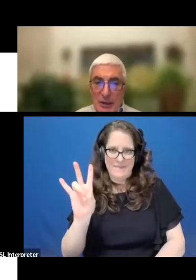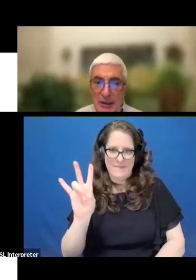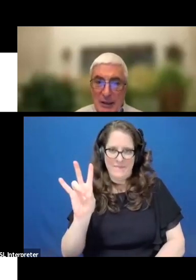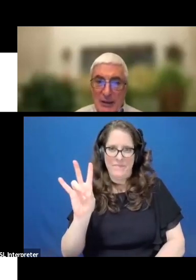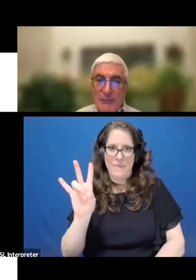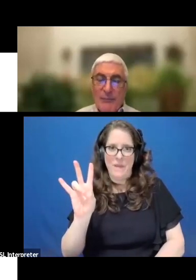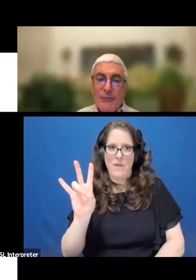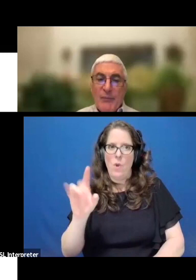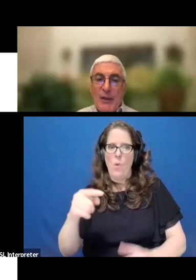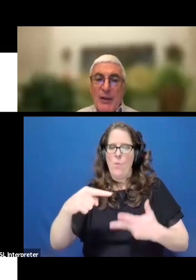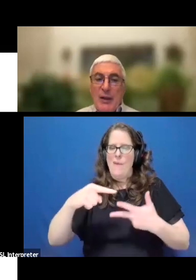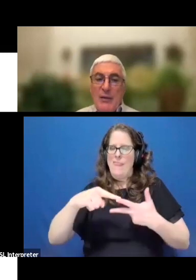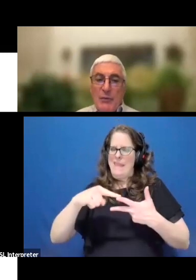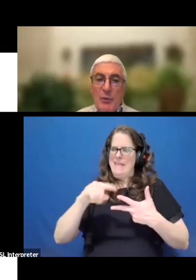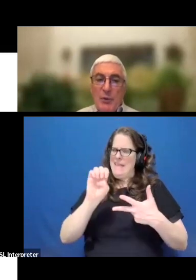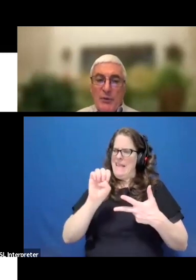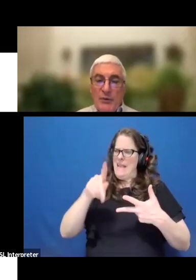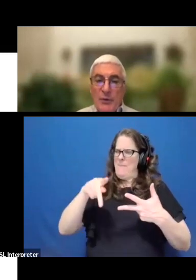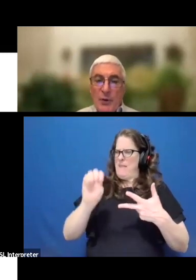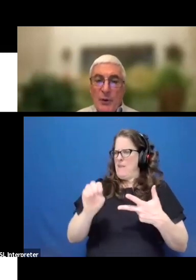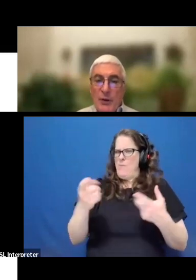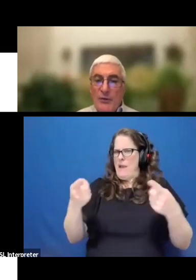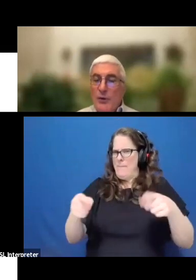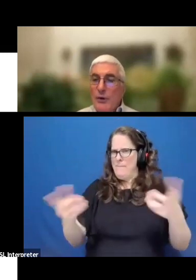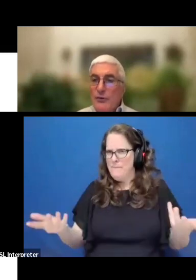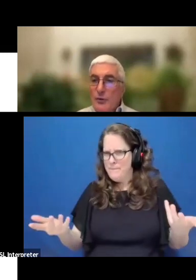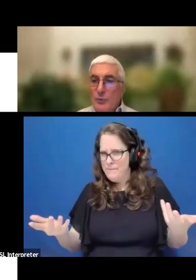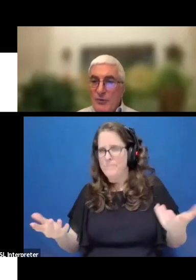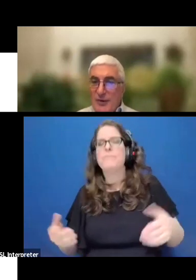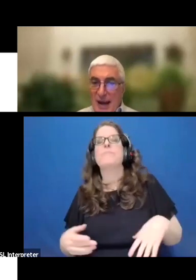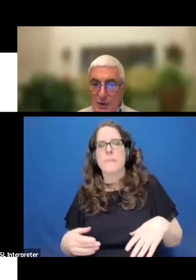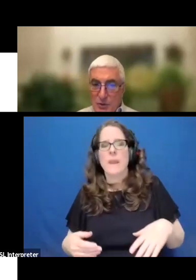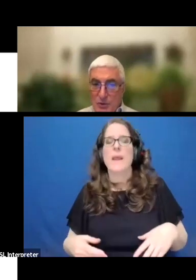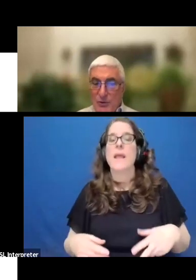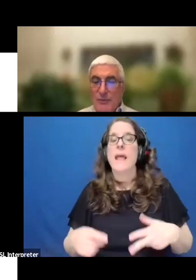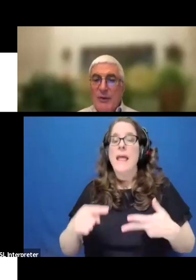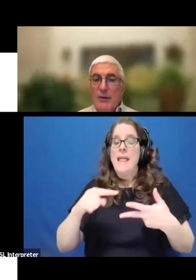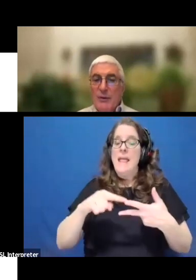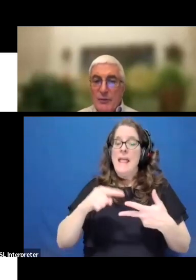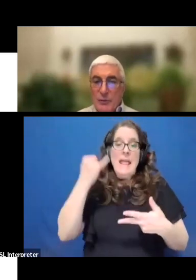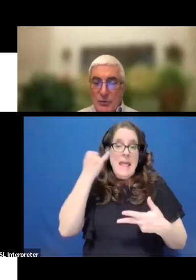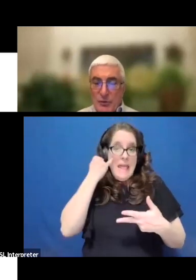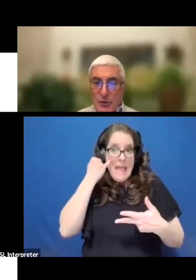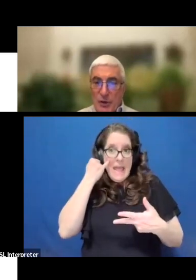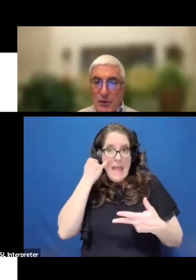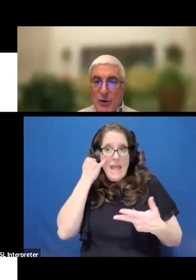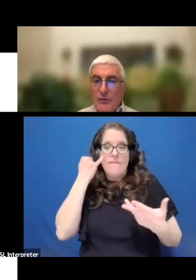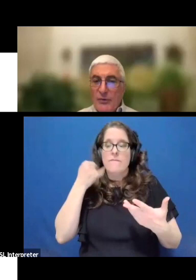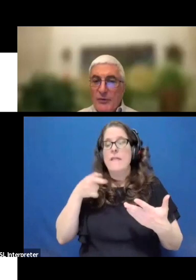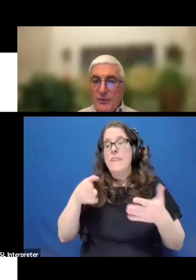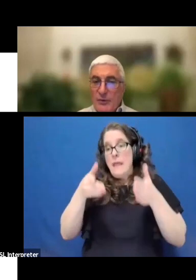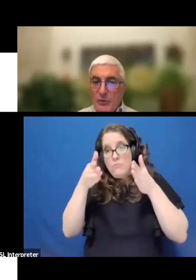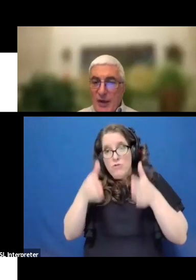the EPE? If a person's earnings are substantial, Social Security calls it